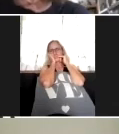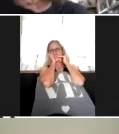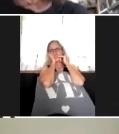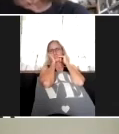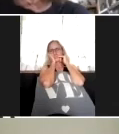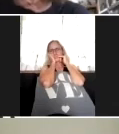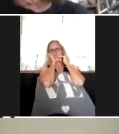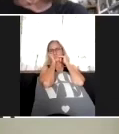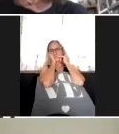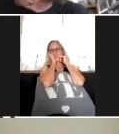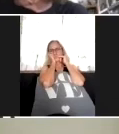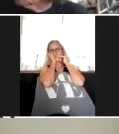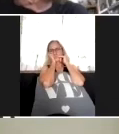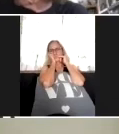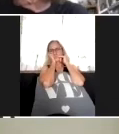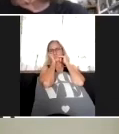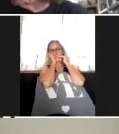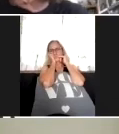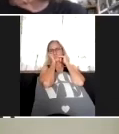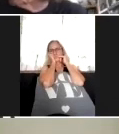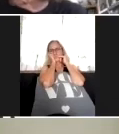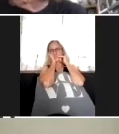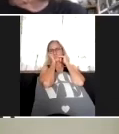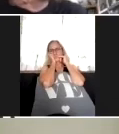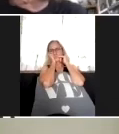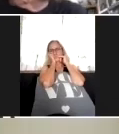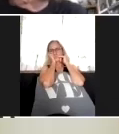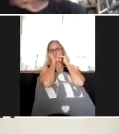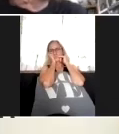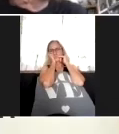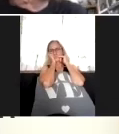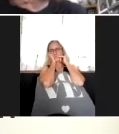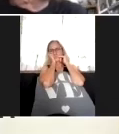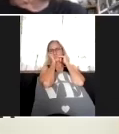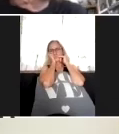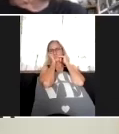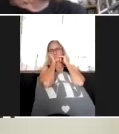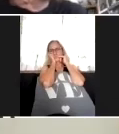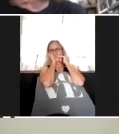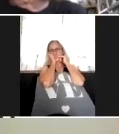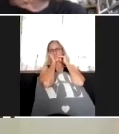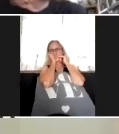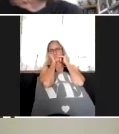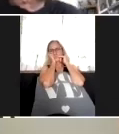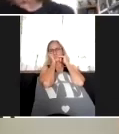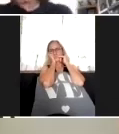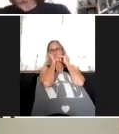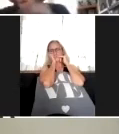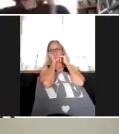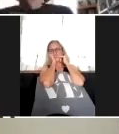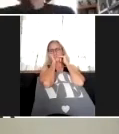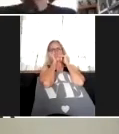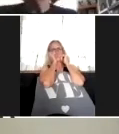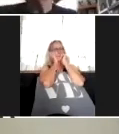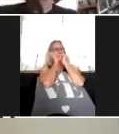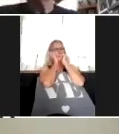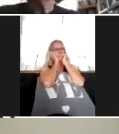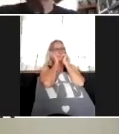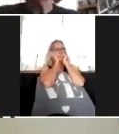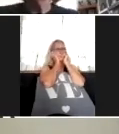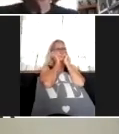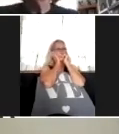is our choice, but God is sovereign. That's the question comes. Abraham, isn't God